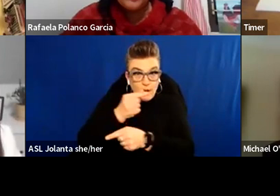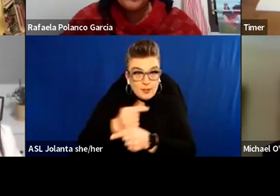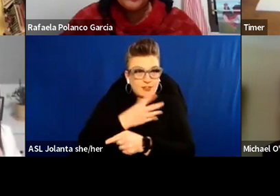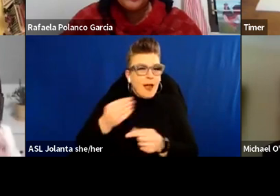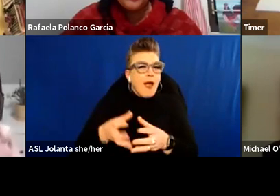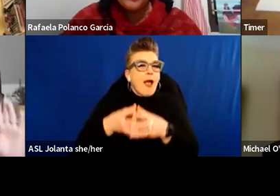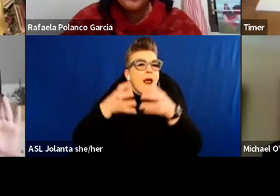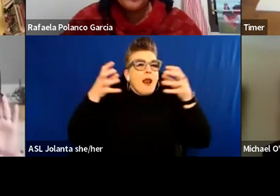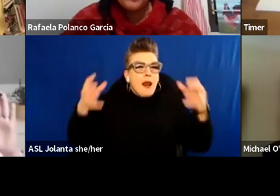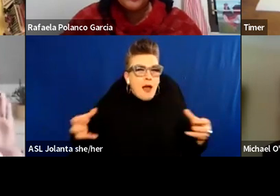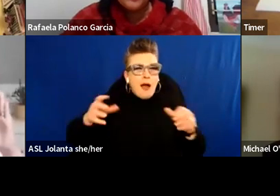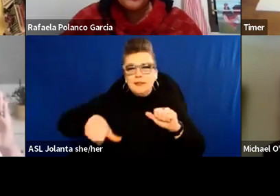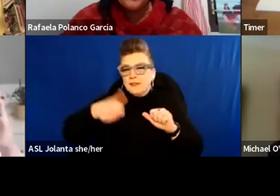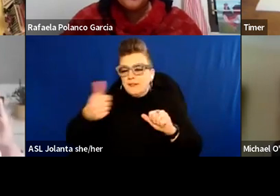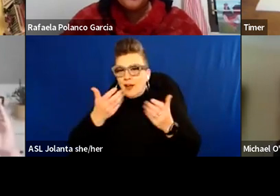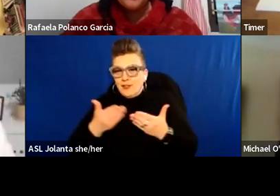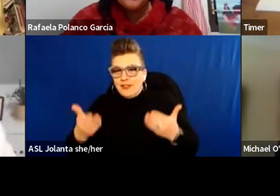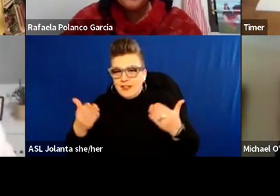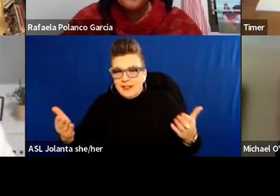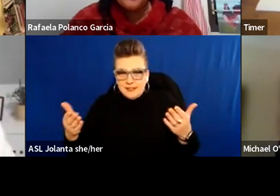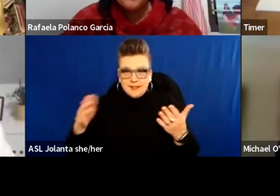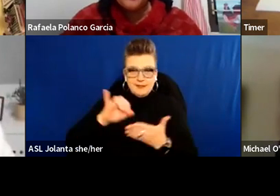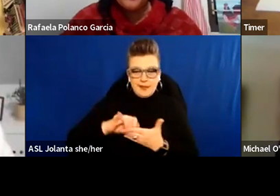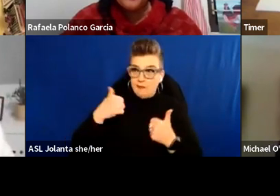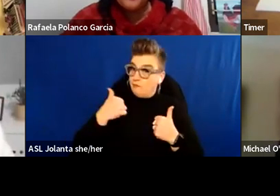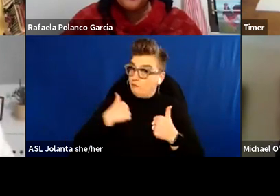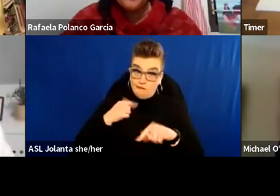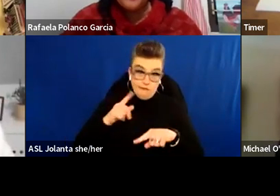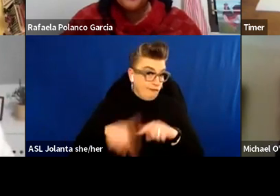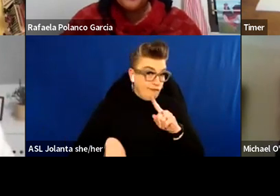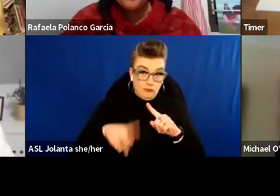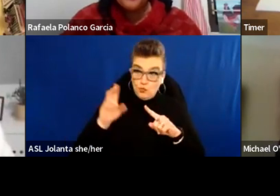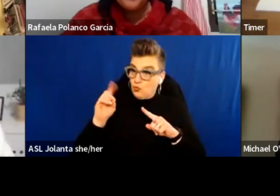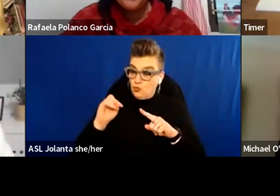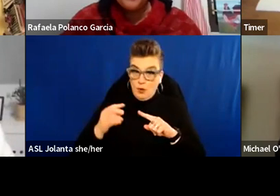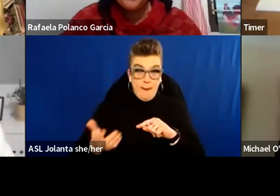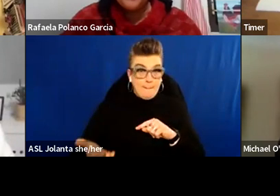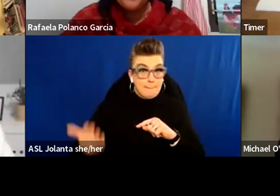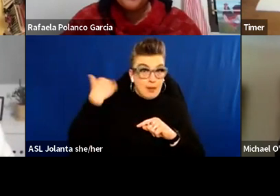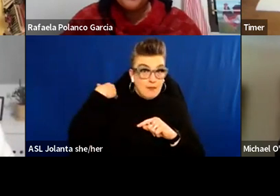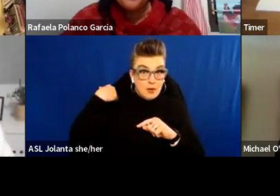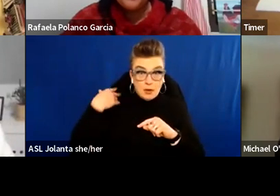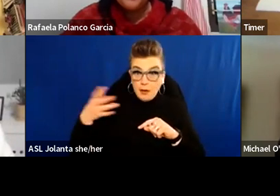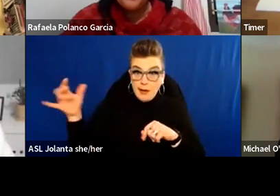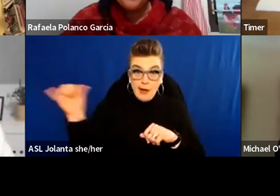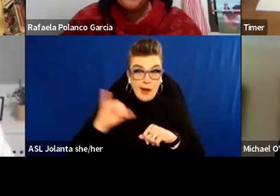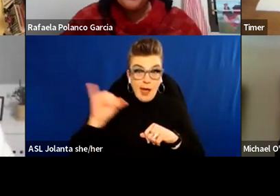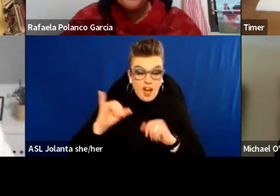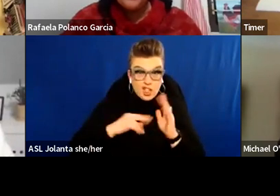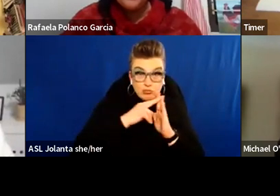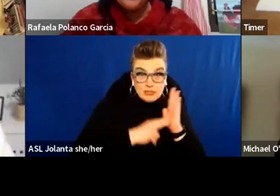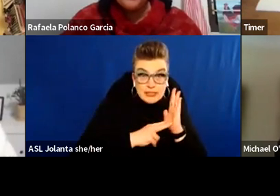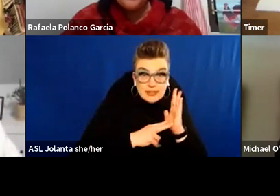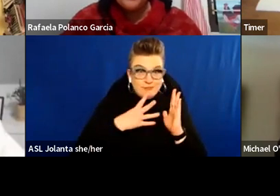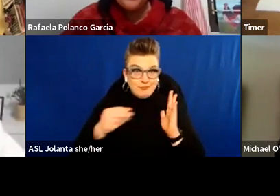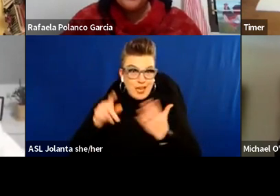of other things that i could not do before like and like read and